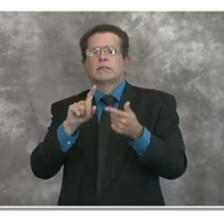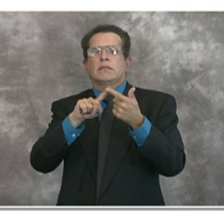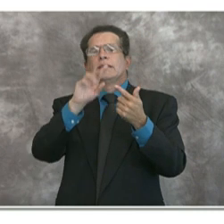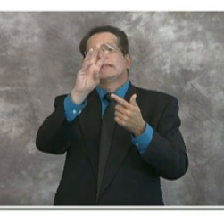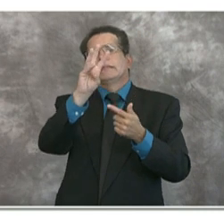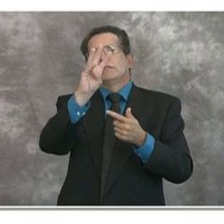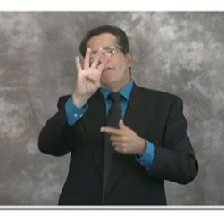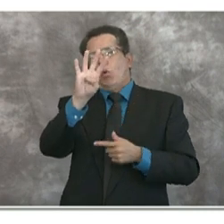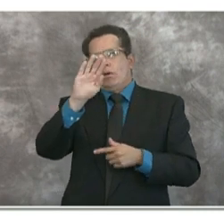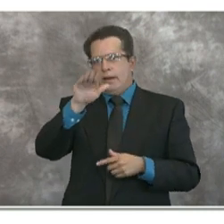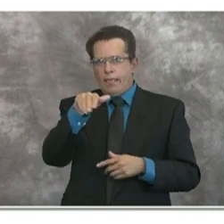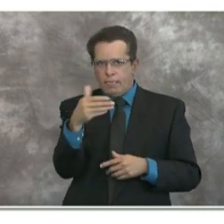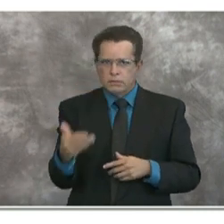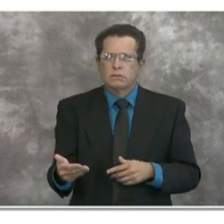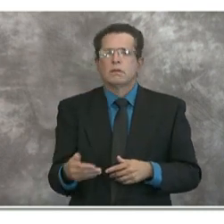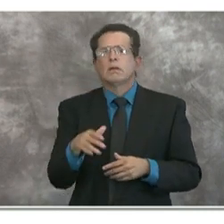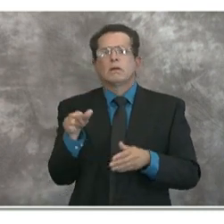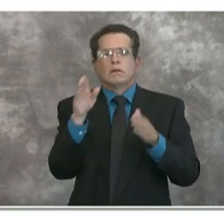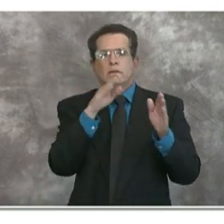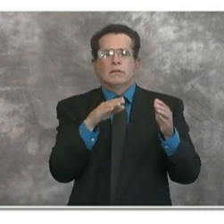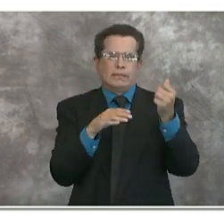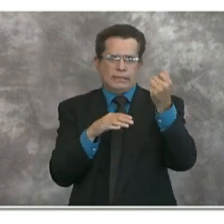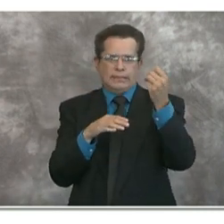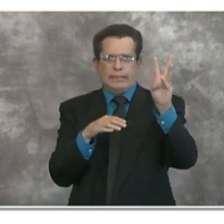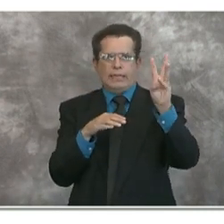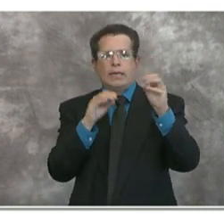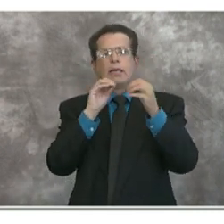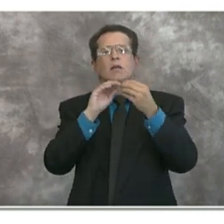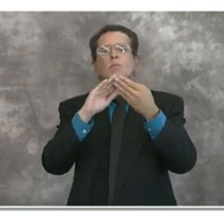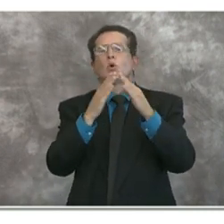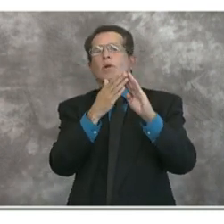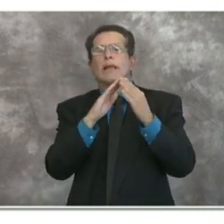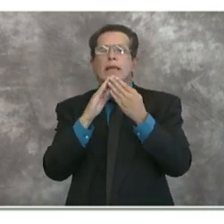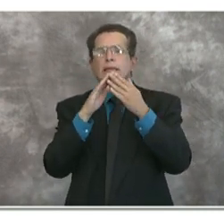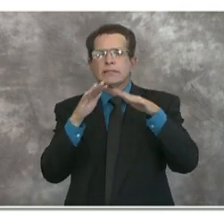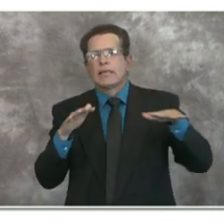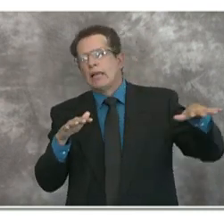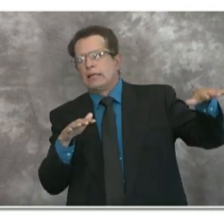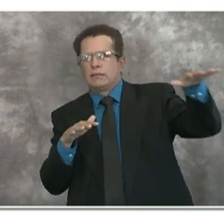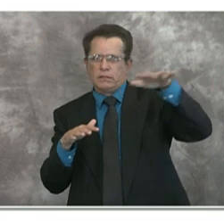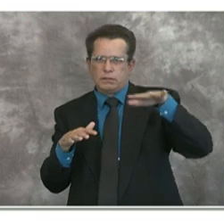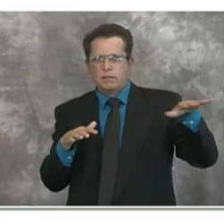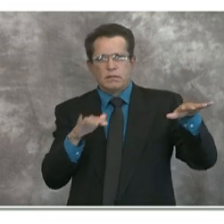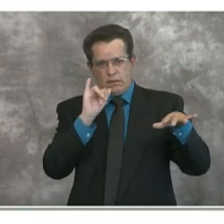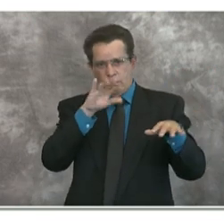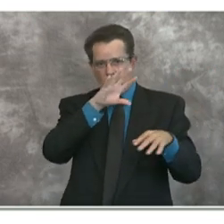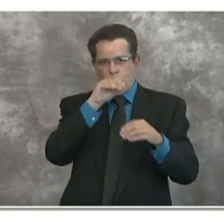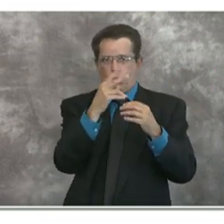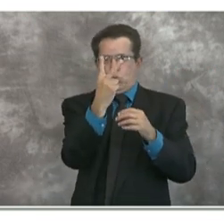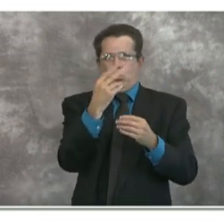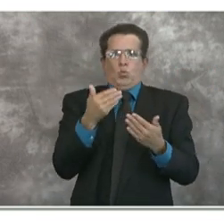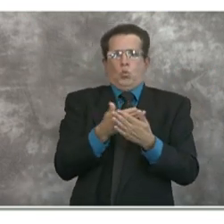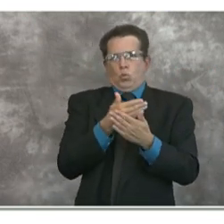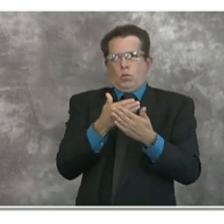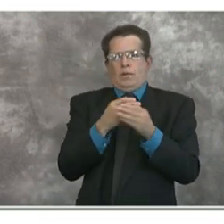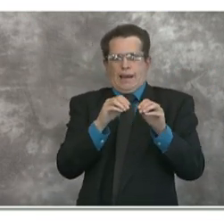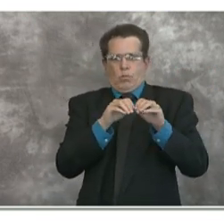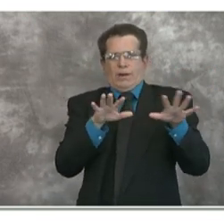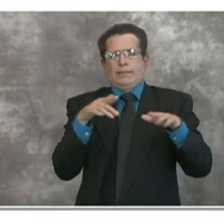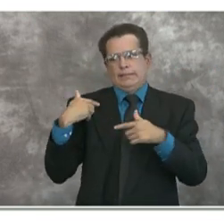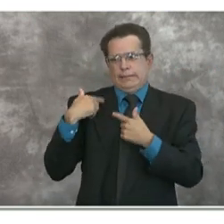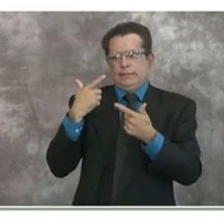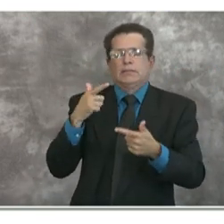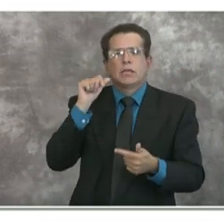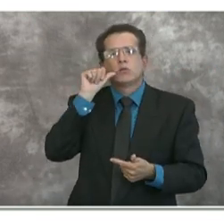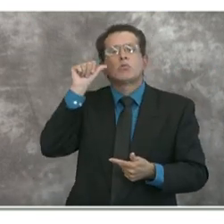deaths, and 16 in community setting locations, and this includes 2 new outbreaks since